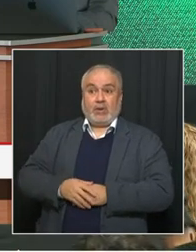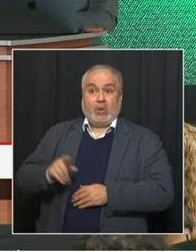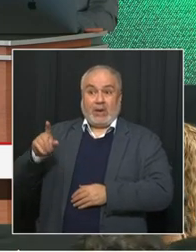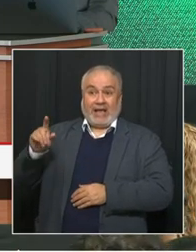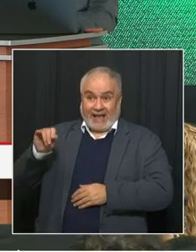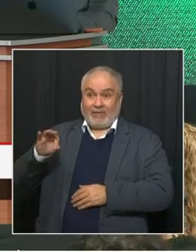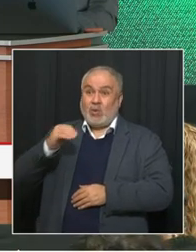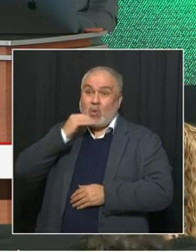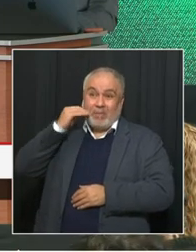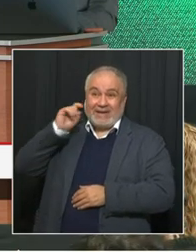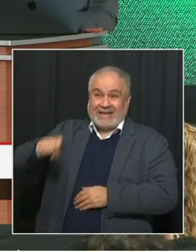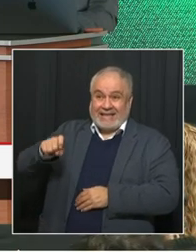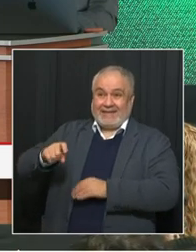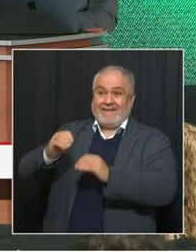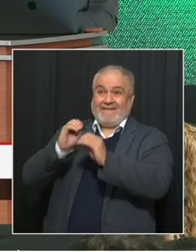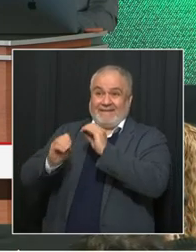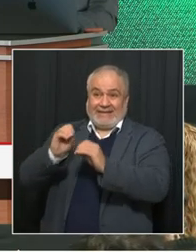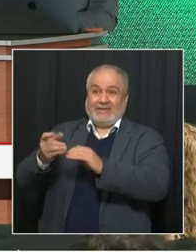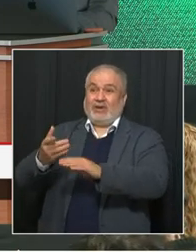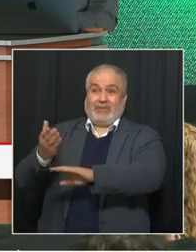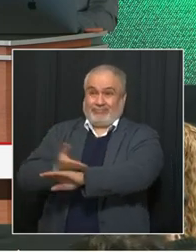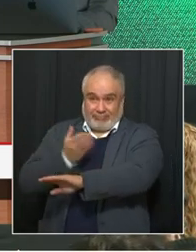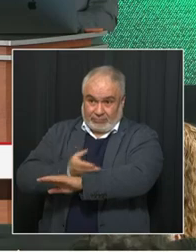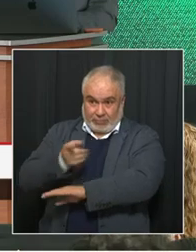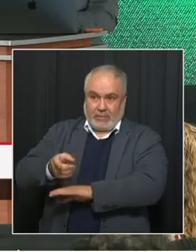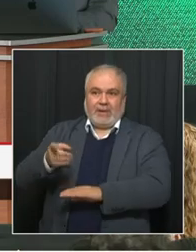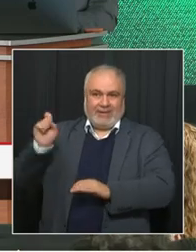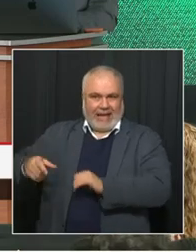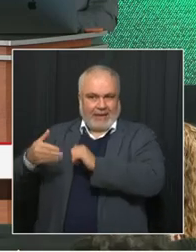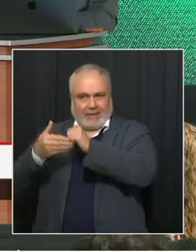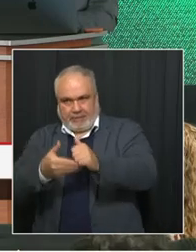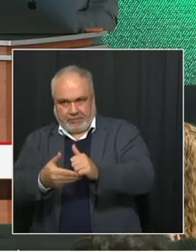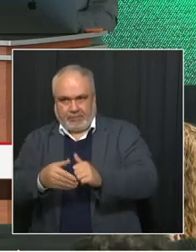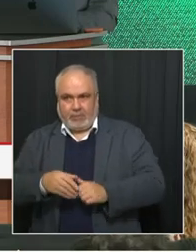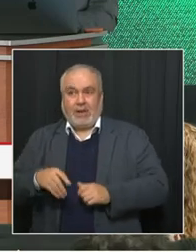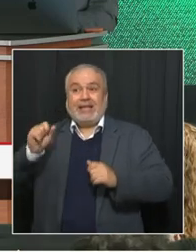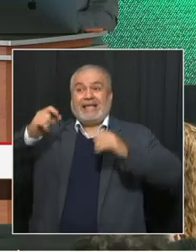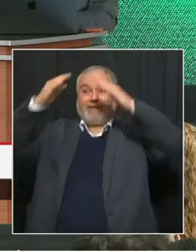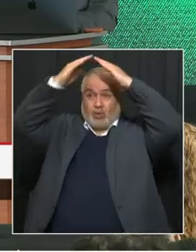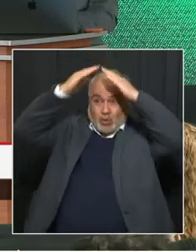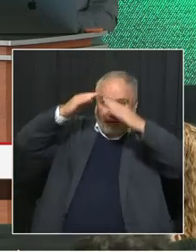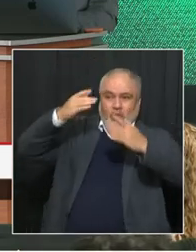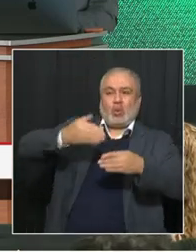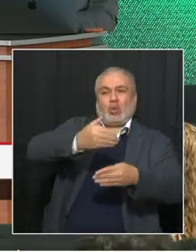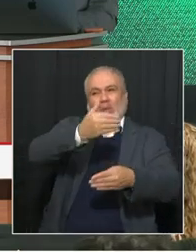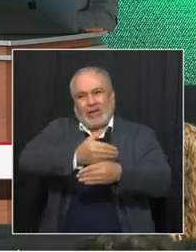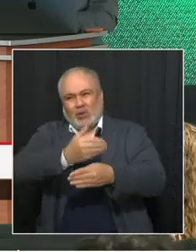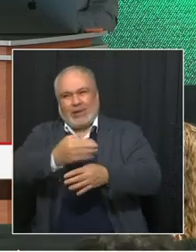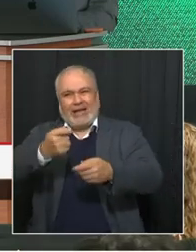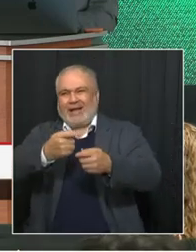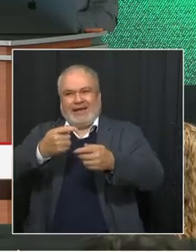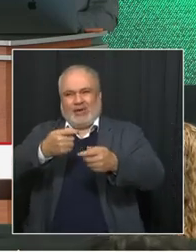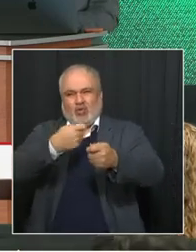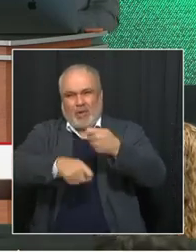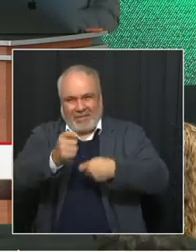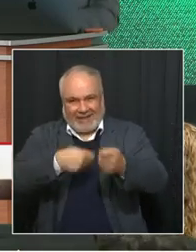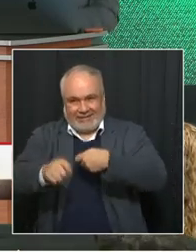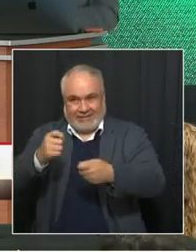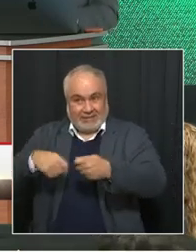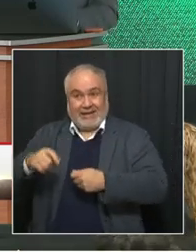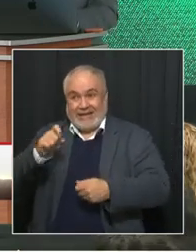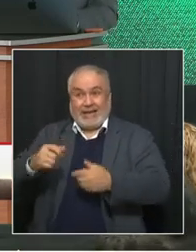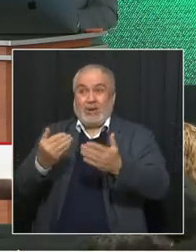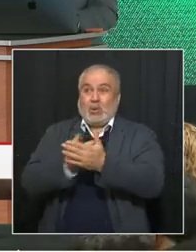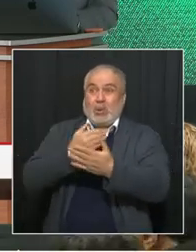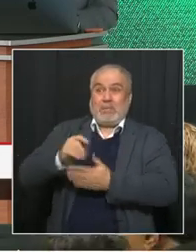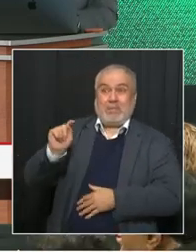to keep up with the roof or the windows or larger, or I need a first-floor bathroom or things like